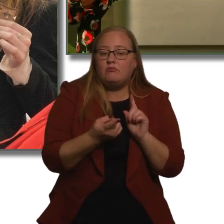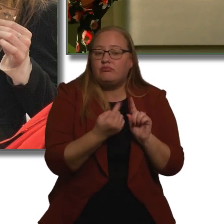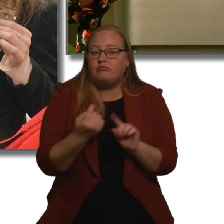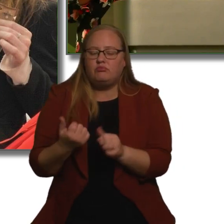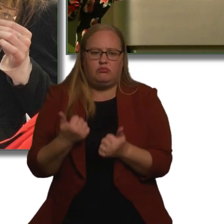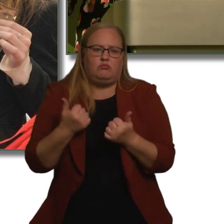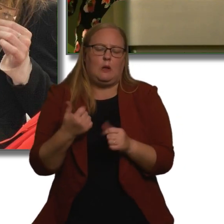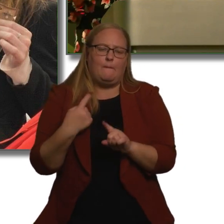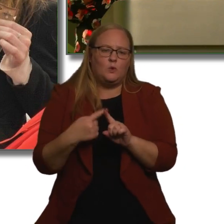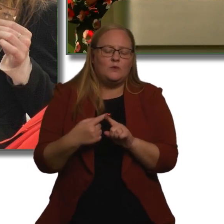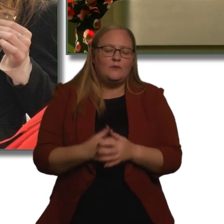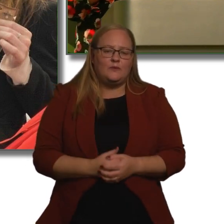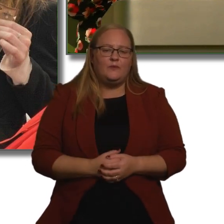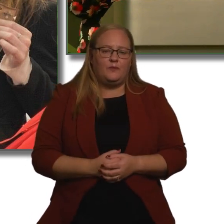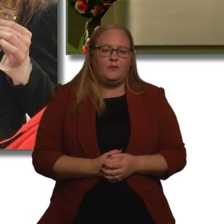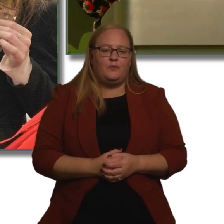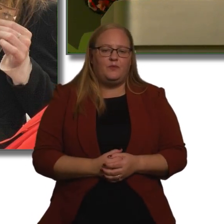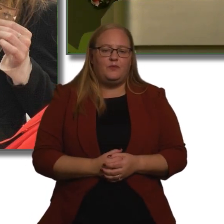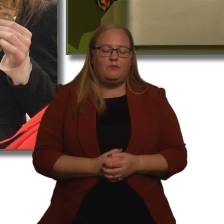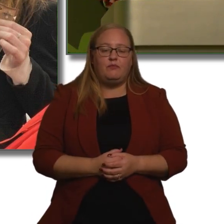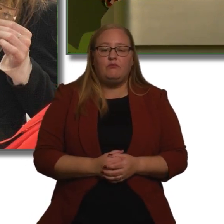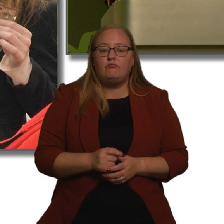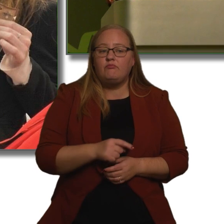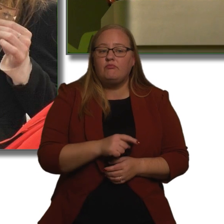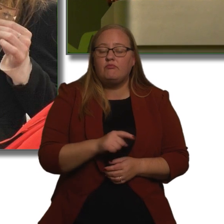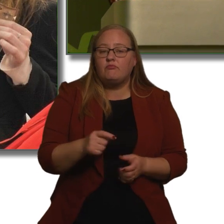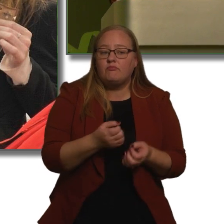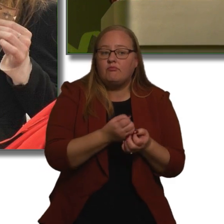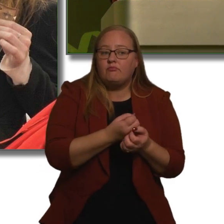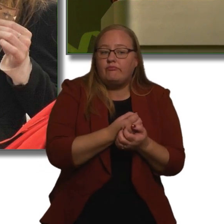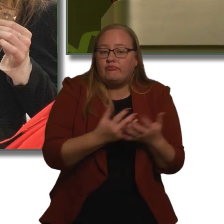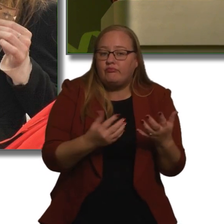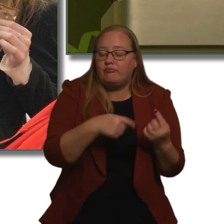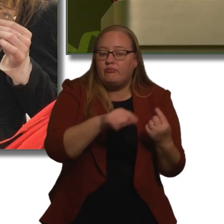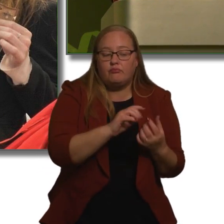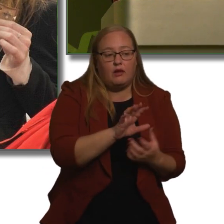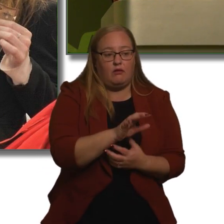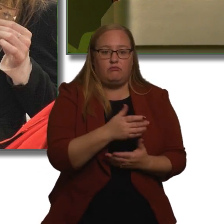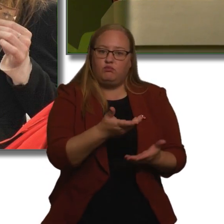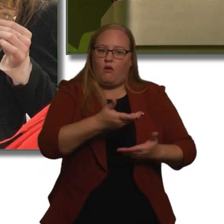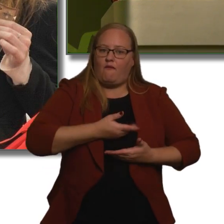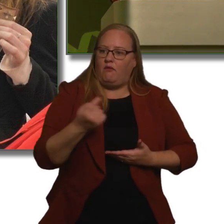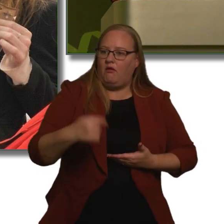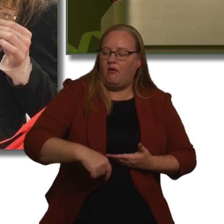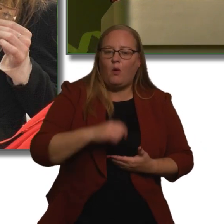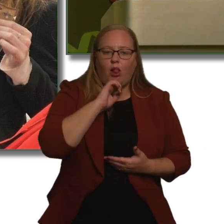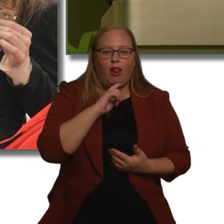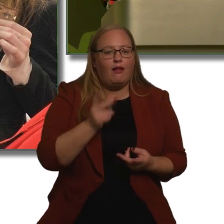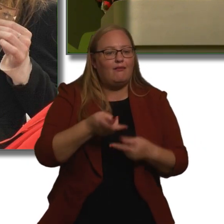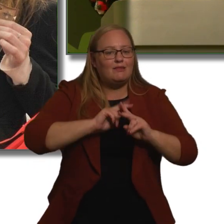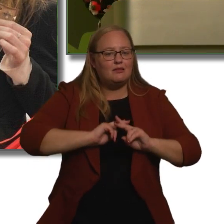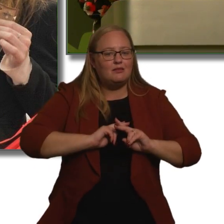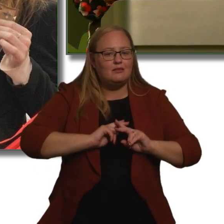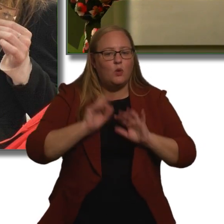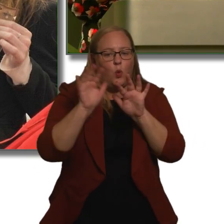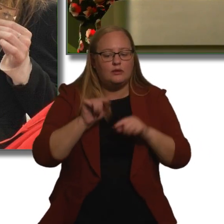response, with lots of people offering to come to our society and to visitors this